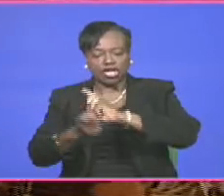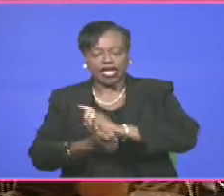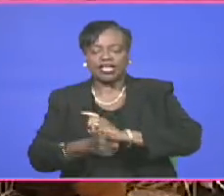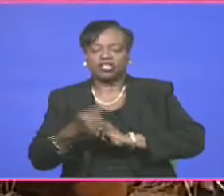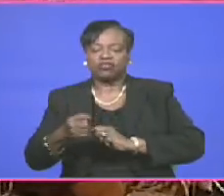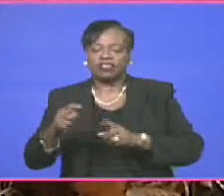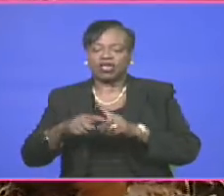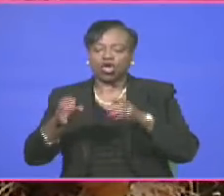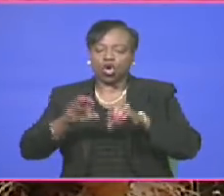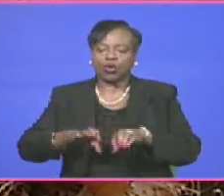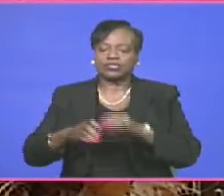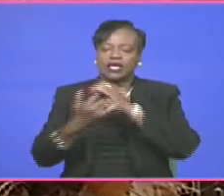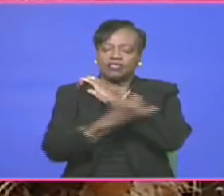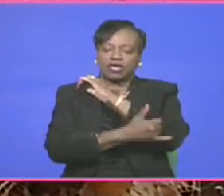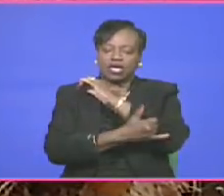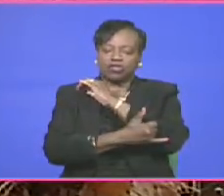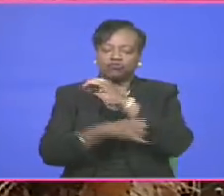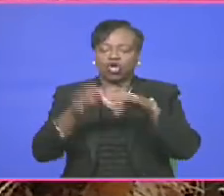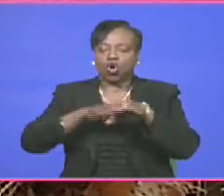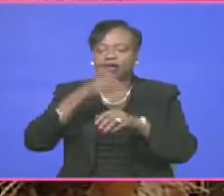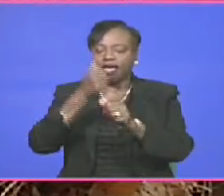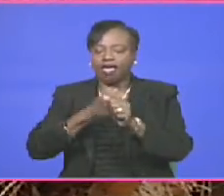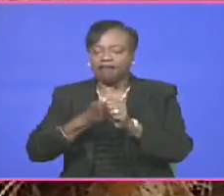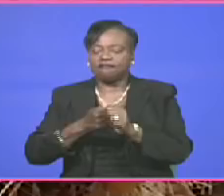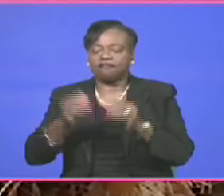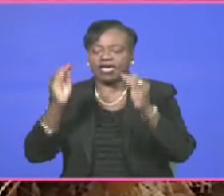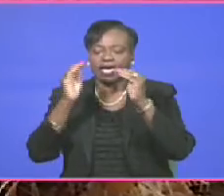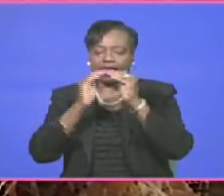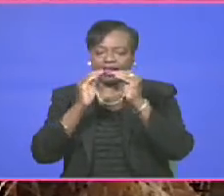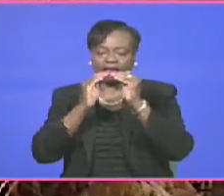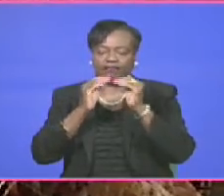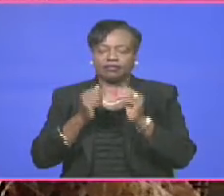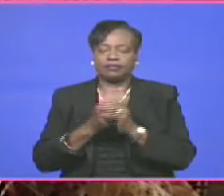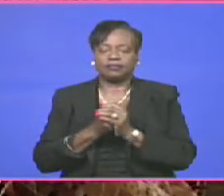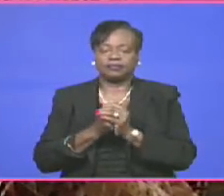cost the country on every level. Keishla Adderley, ZNS Network News.